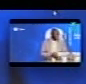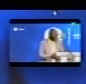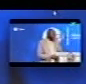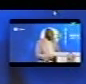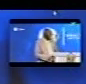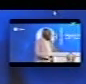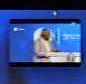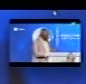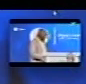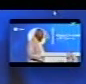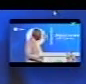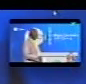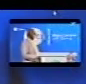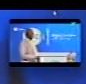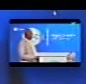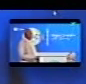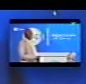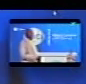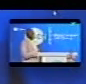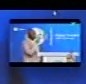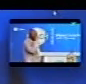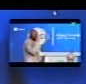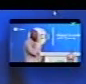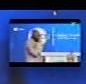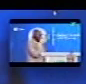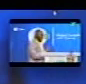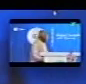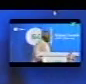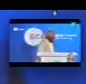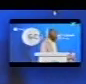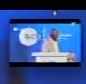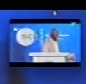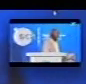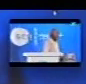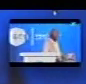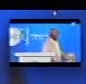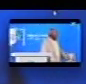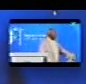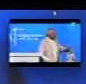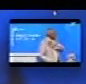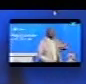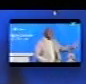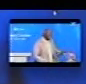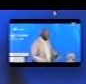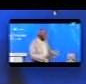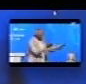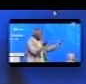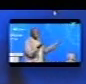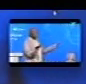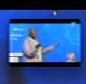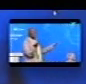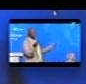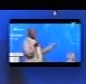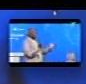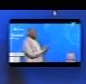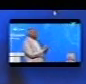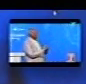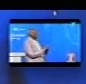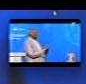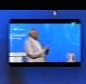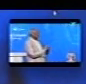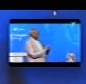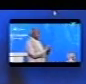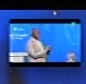regularly, normally. It's their habitual life, as other Gentiles do. And they walk in the vanity of